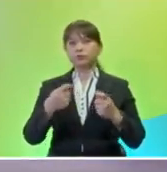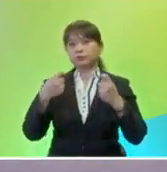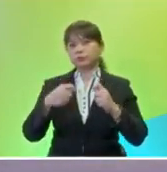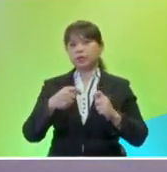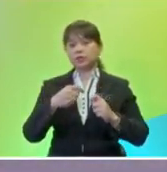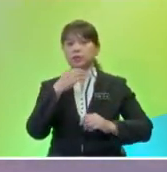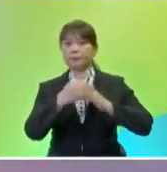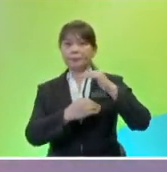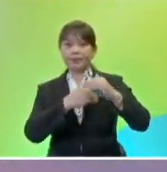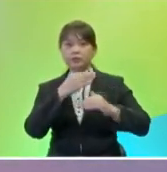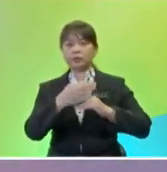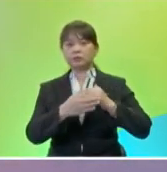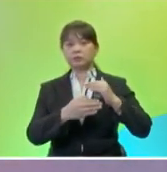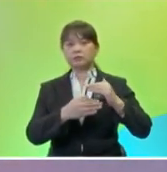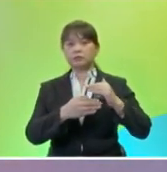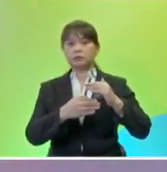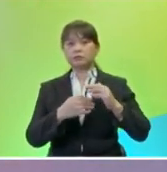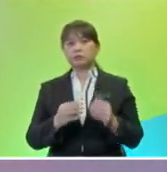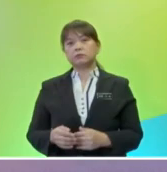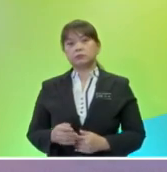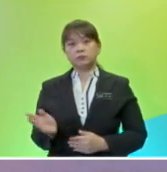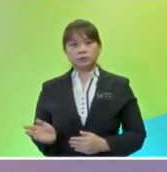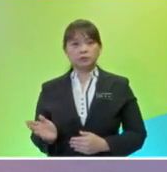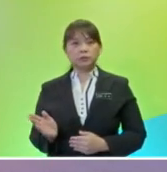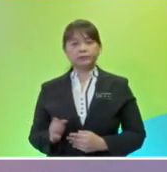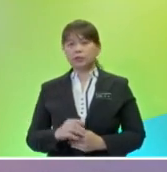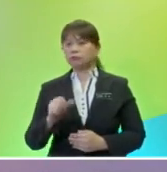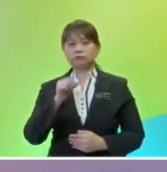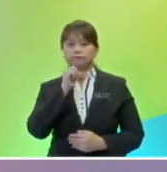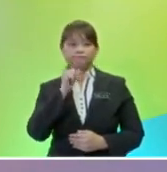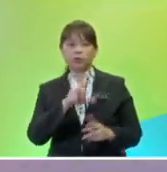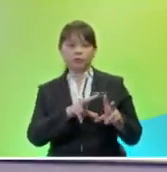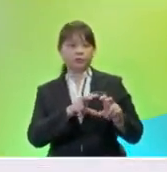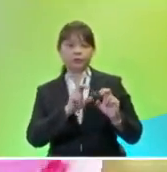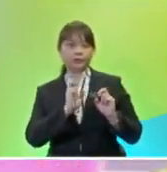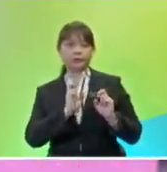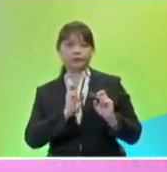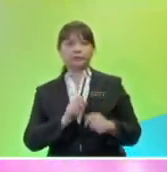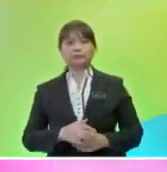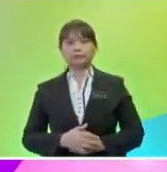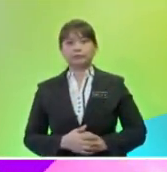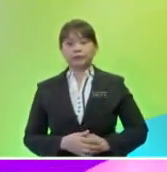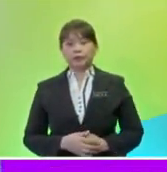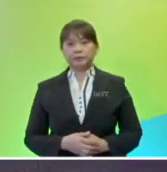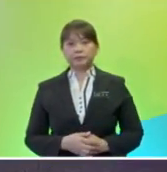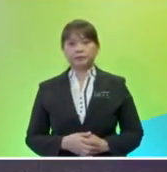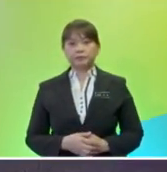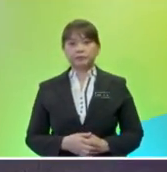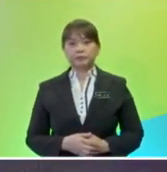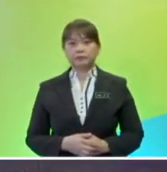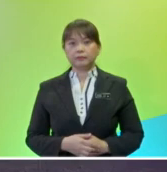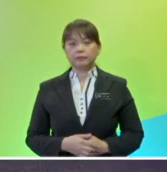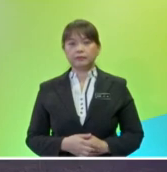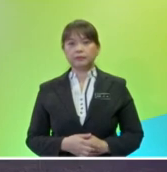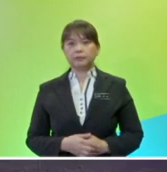let me see. No. It's not sticking. I don't think it's attracted to magnets as well. So let's put this